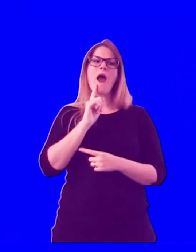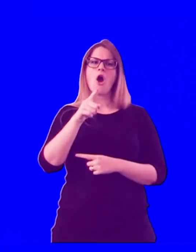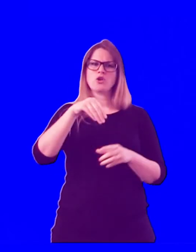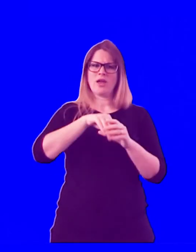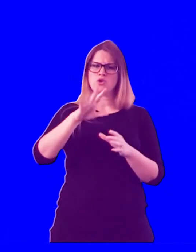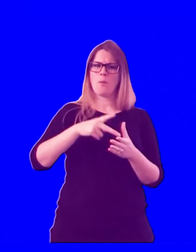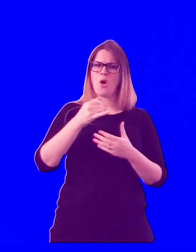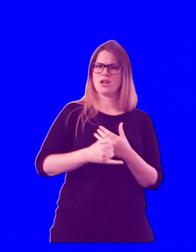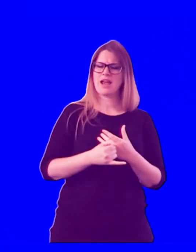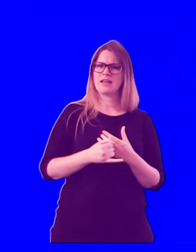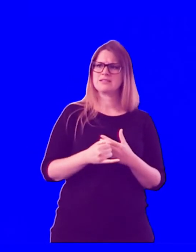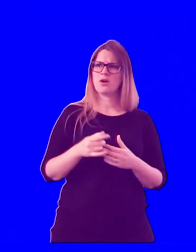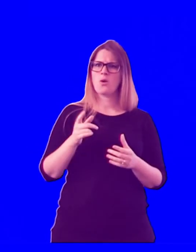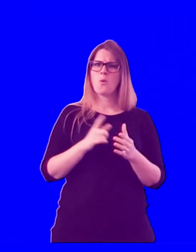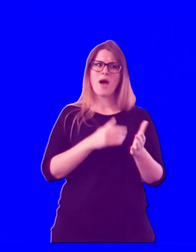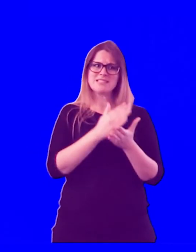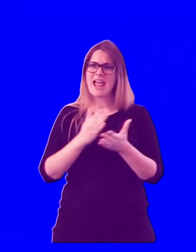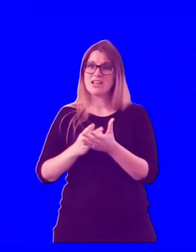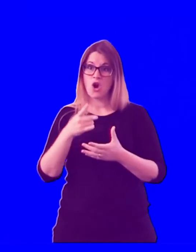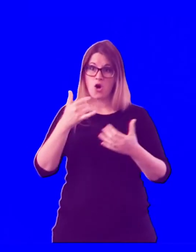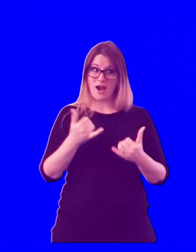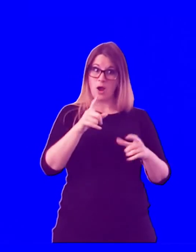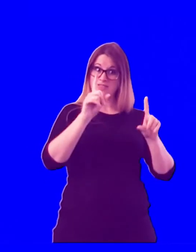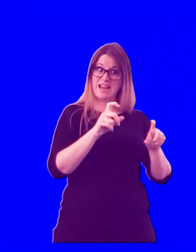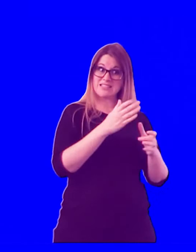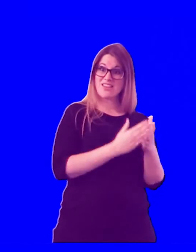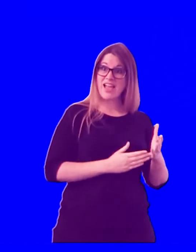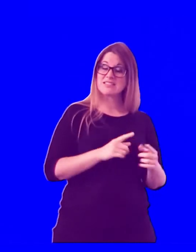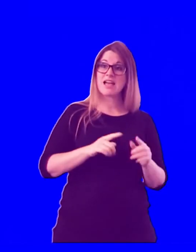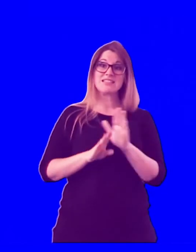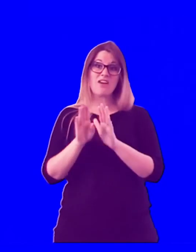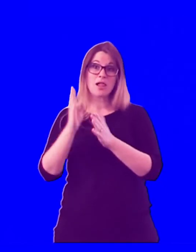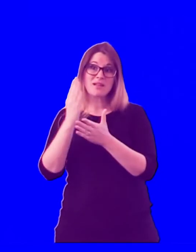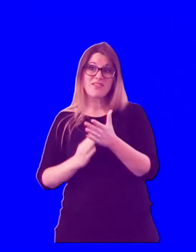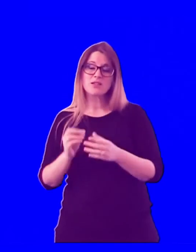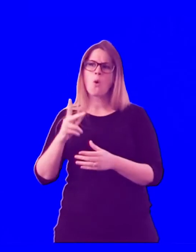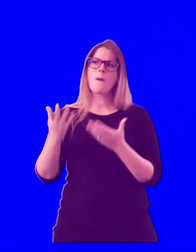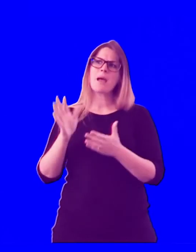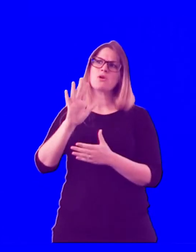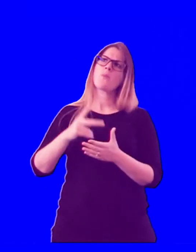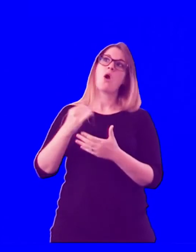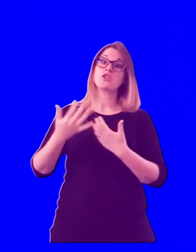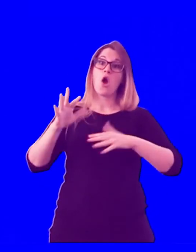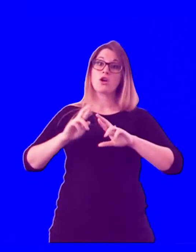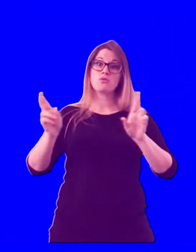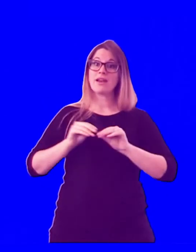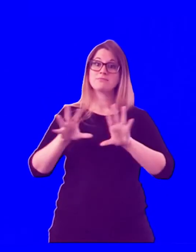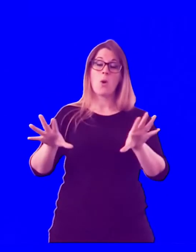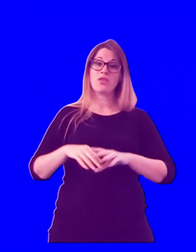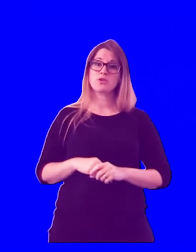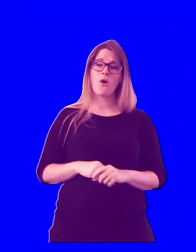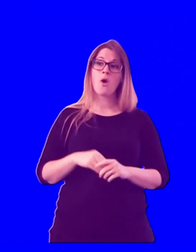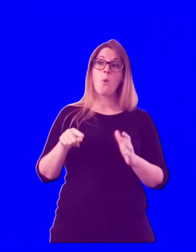in the development life cycle. So is it in testing? Are you in the development phase? Or is it a project that's ready to go out the door? And